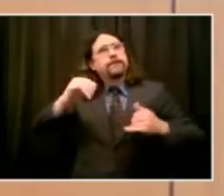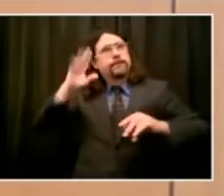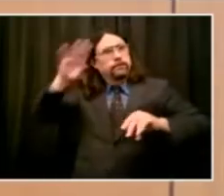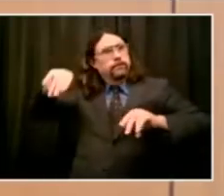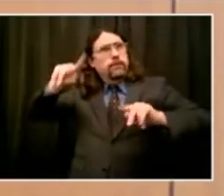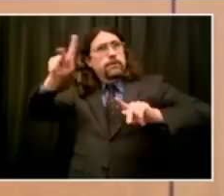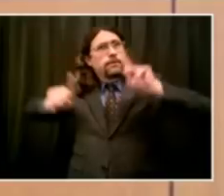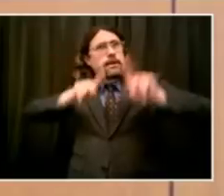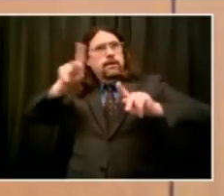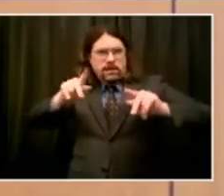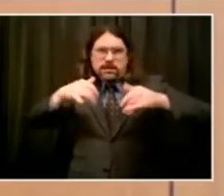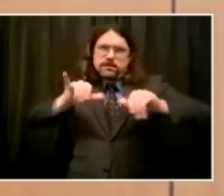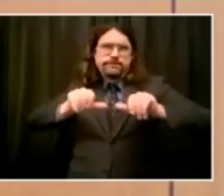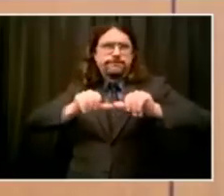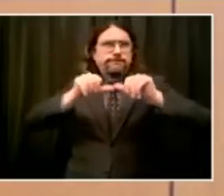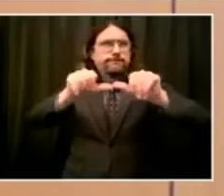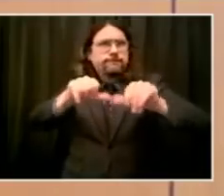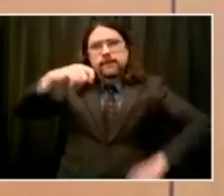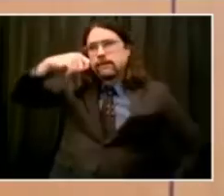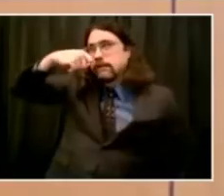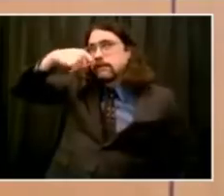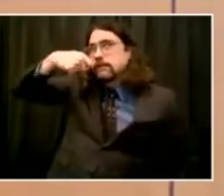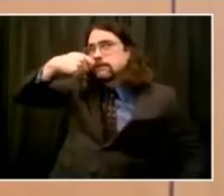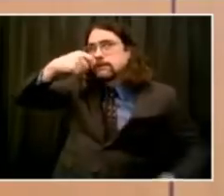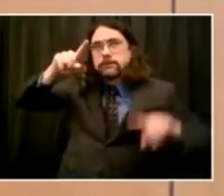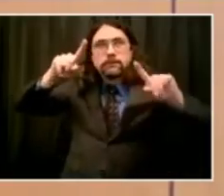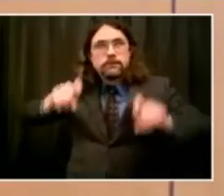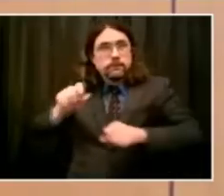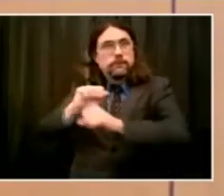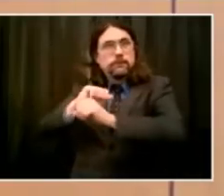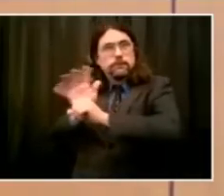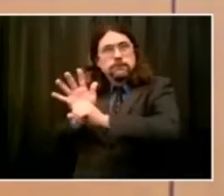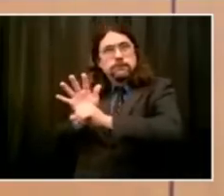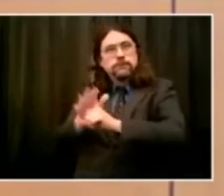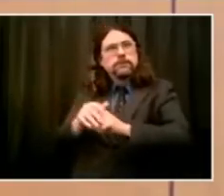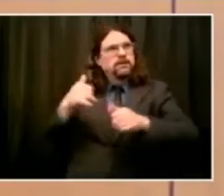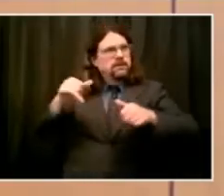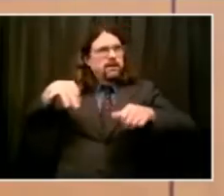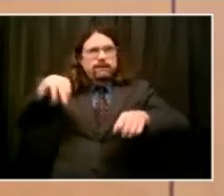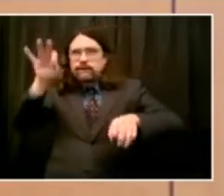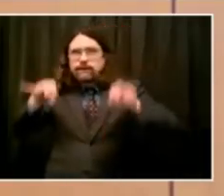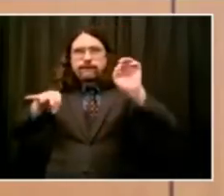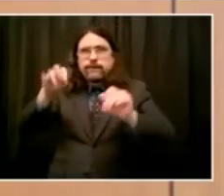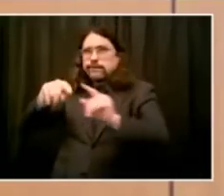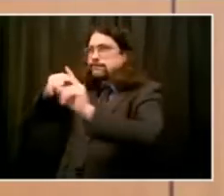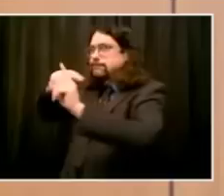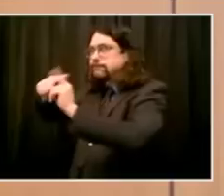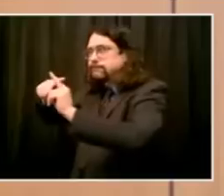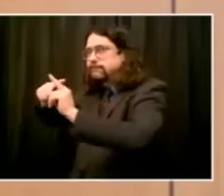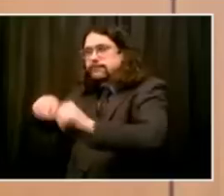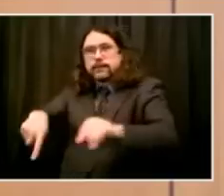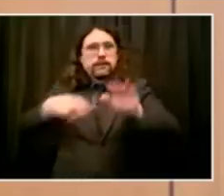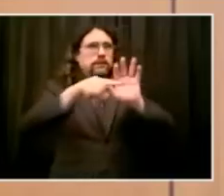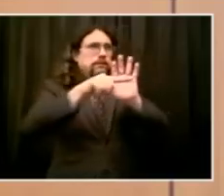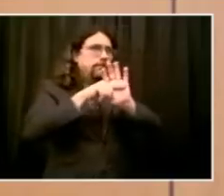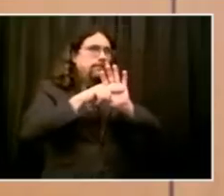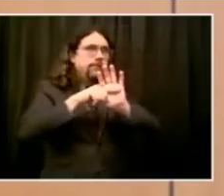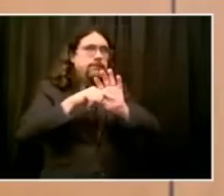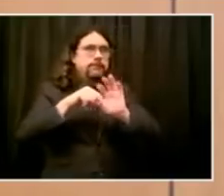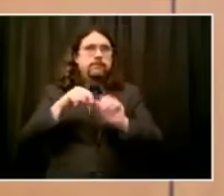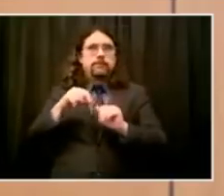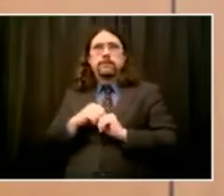we will have a certain number of people, mainly because of chronic underlying illnesses, who will